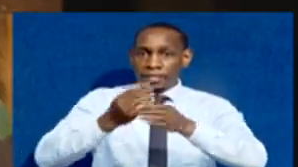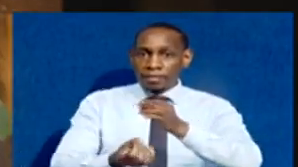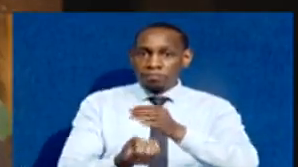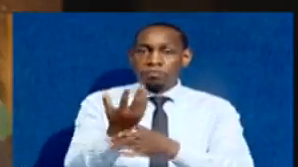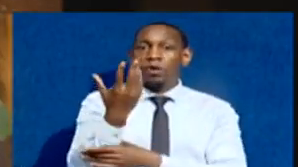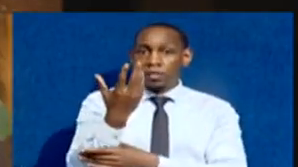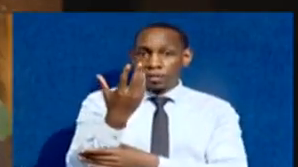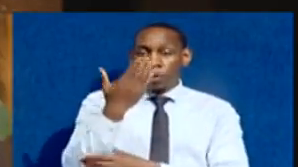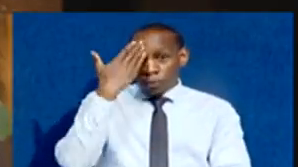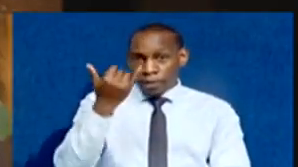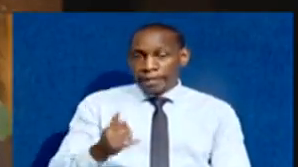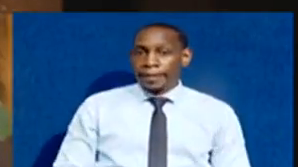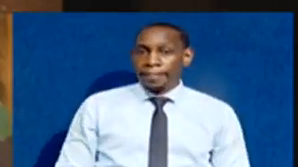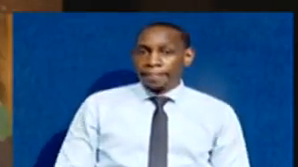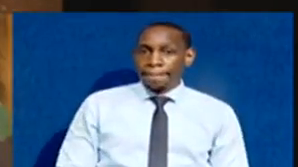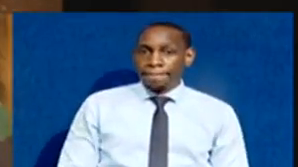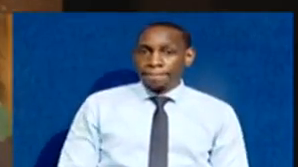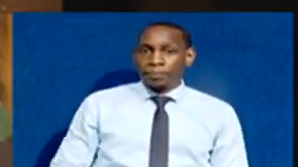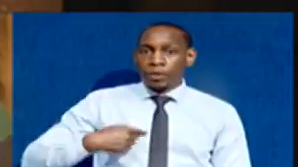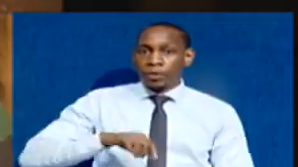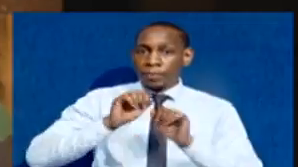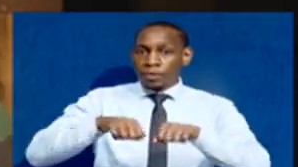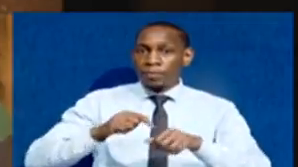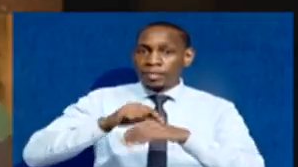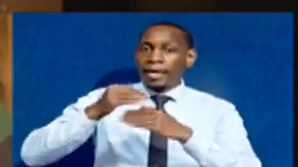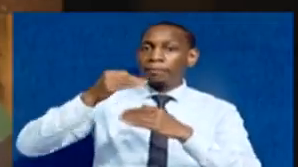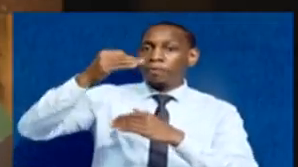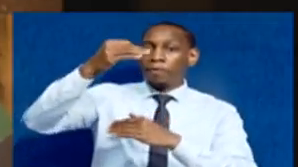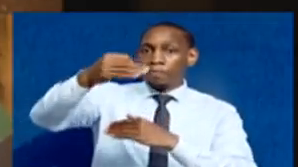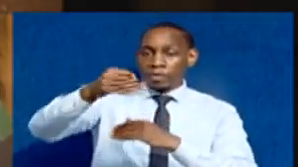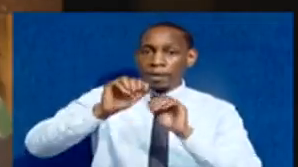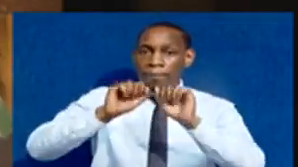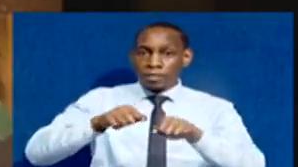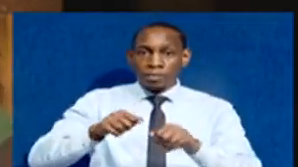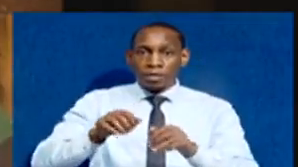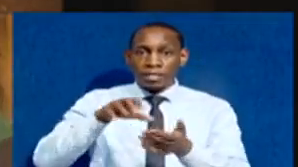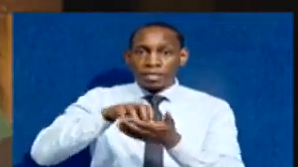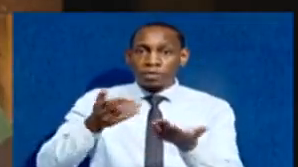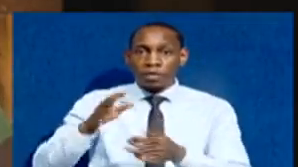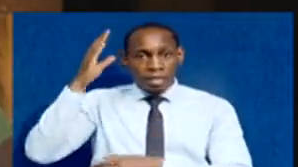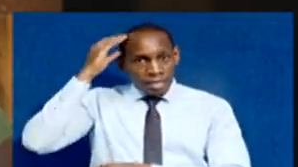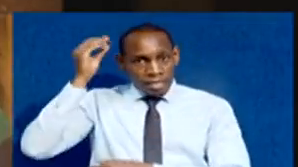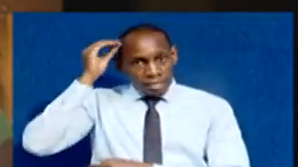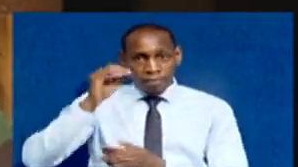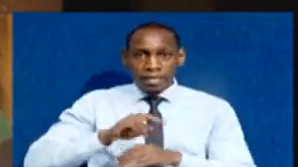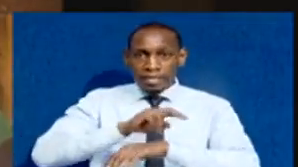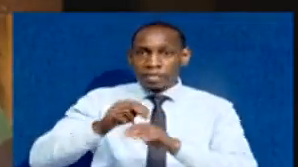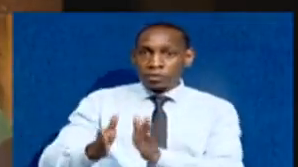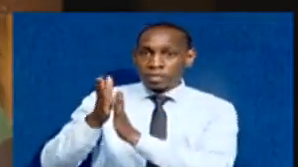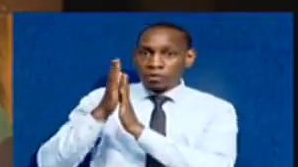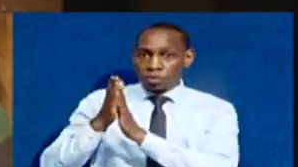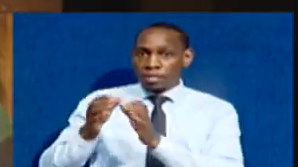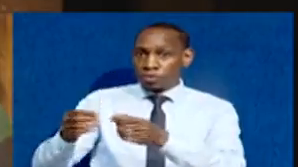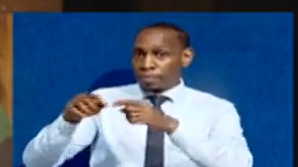place. And so that we can, at some point, get to a point where the Somali National Security Forces